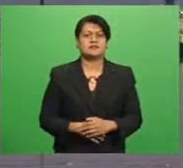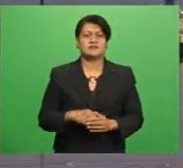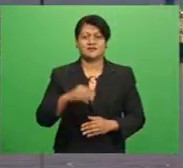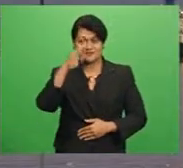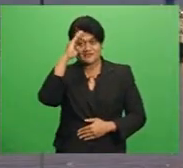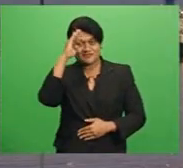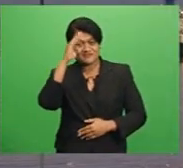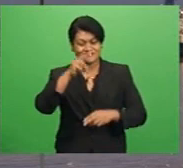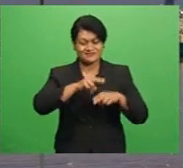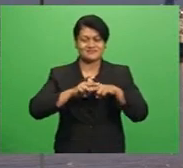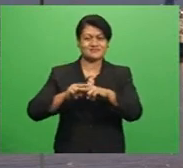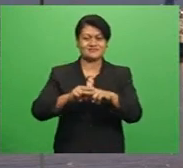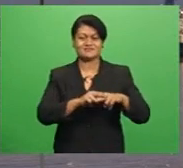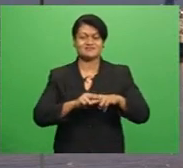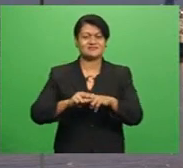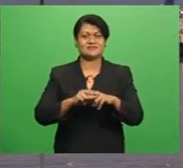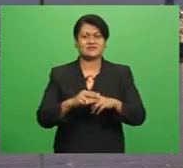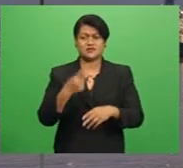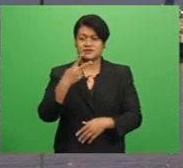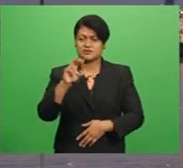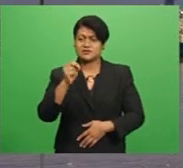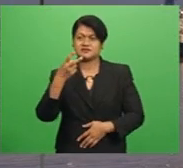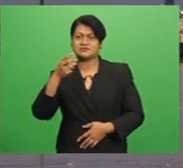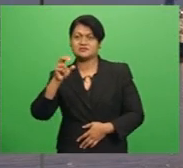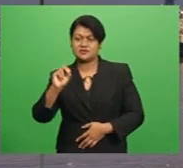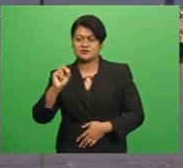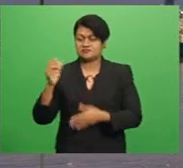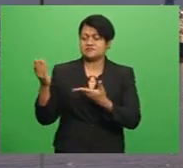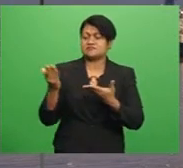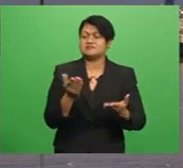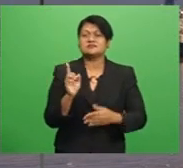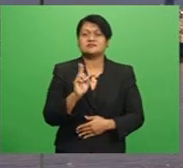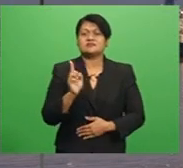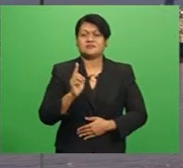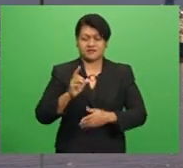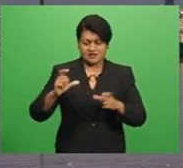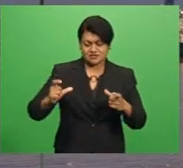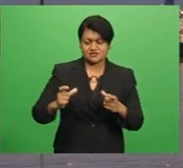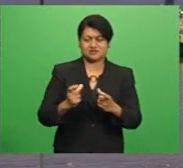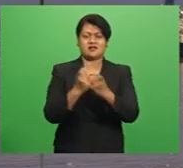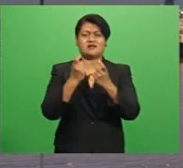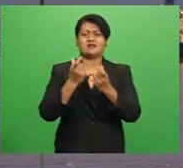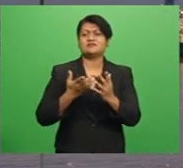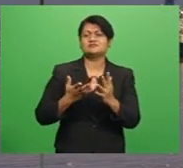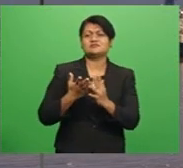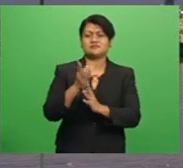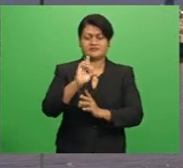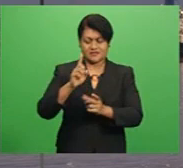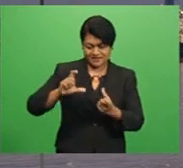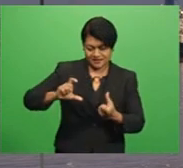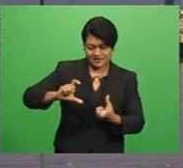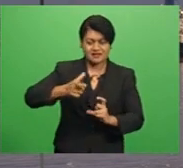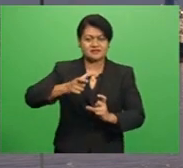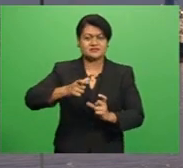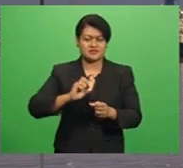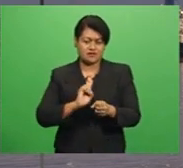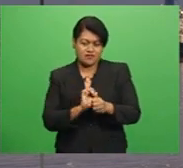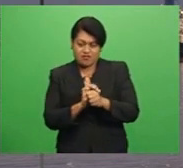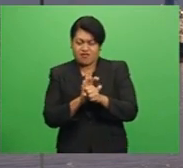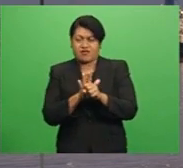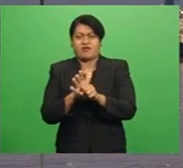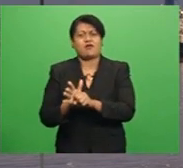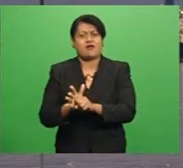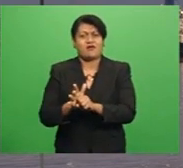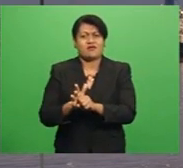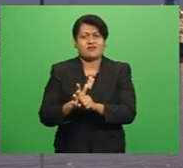Bulawanaka, Fiji, leading our bulletin tonight. 2020 brought challenges, being battered by climate change and the catastrophic COVID-19 that has